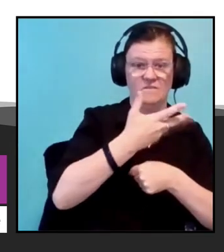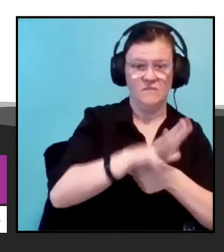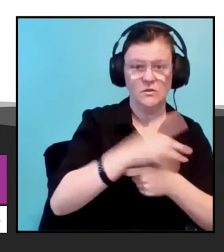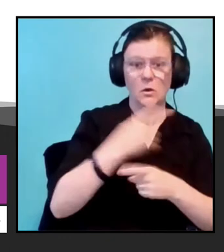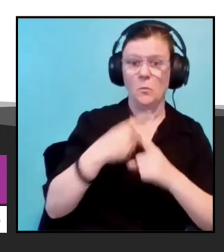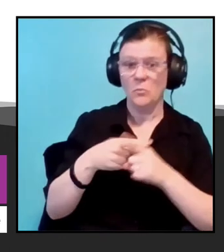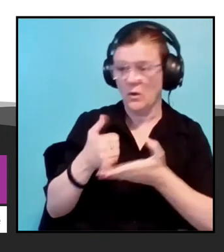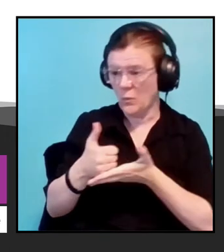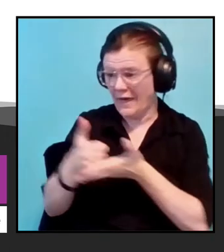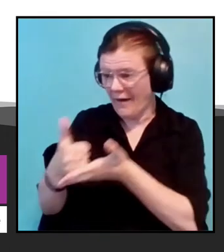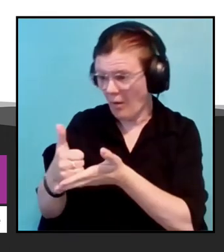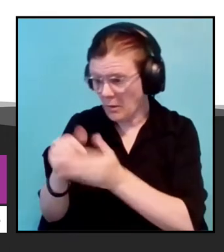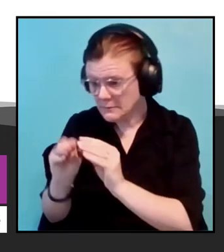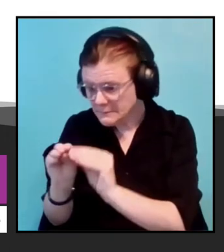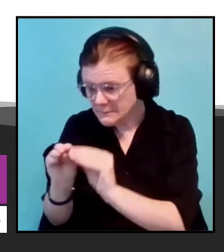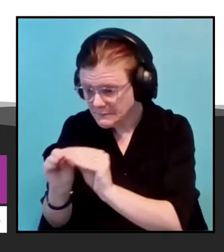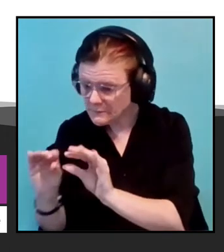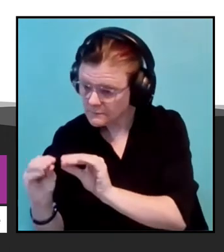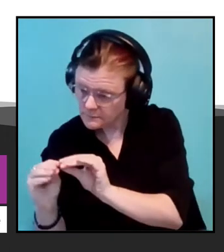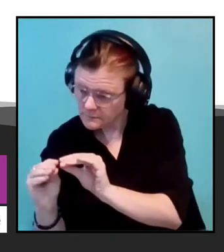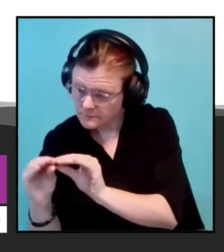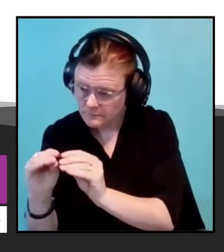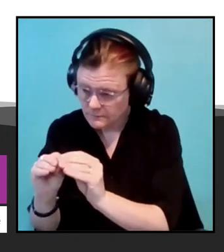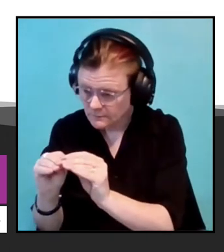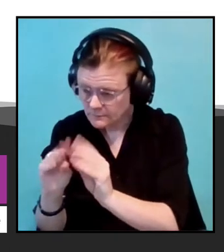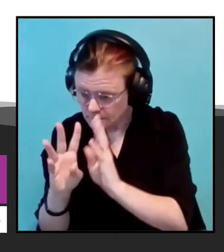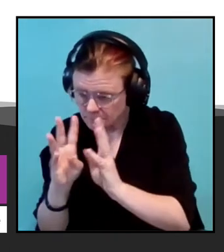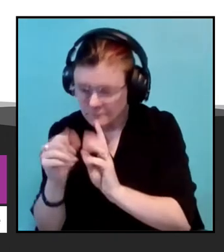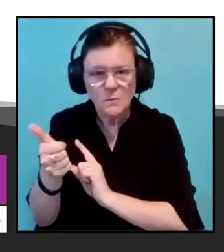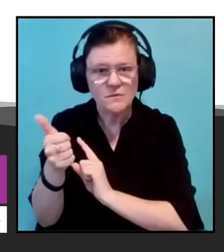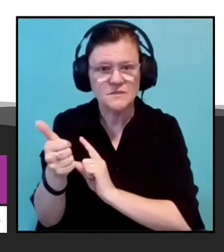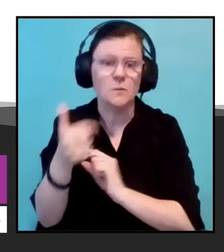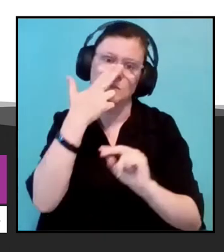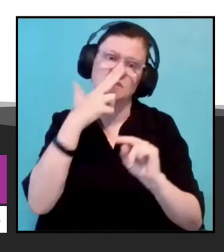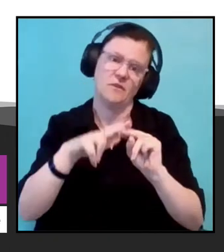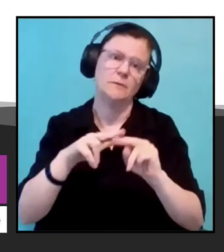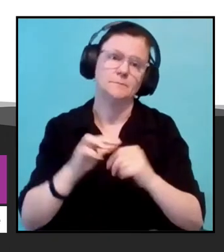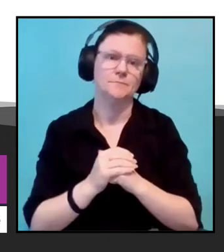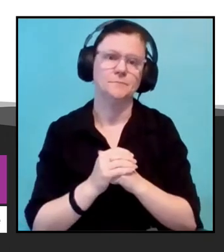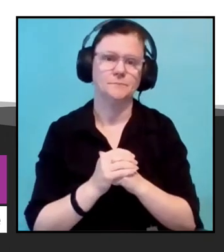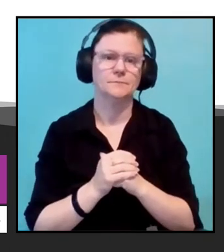we were helping to show community members how to create them, which is a really fun activity.